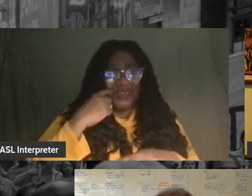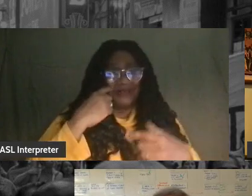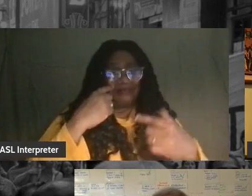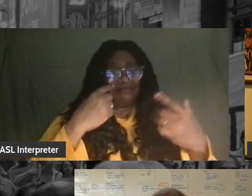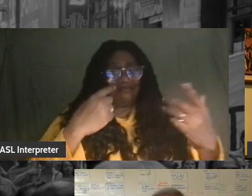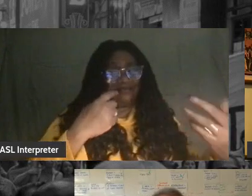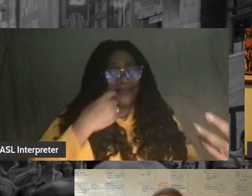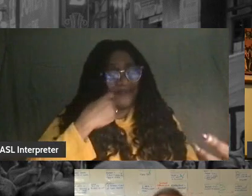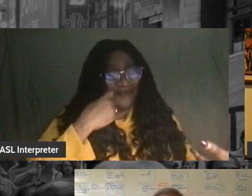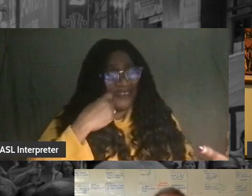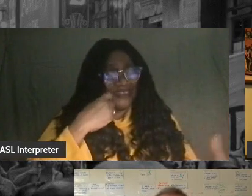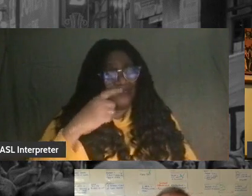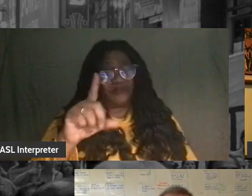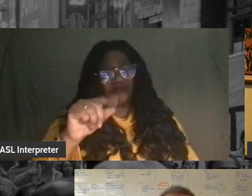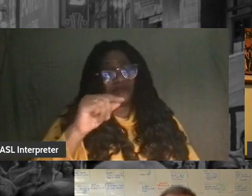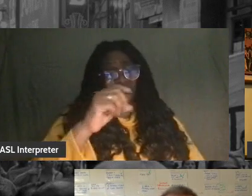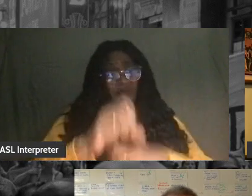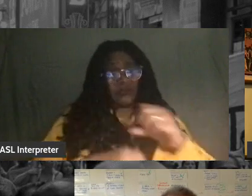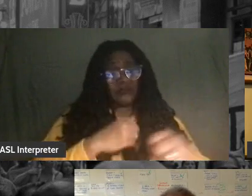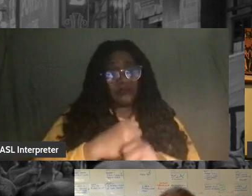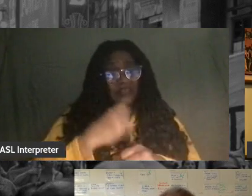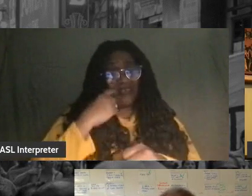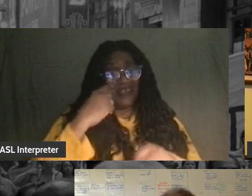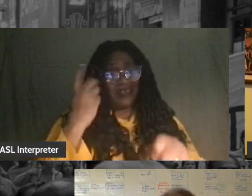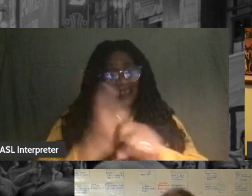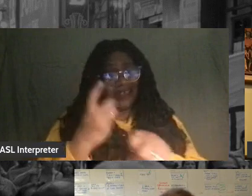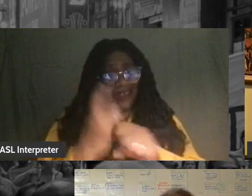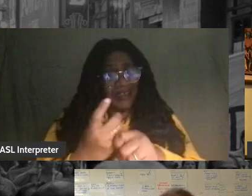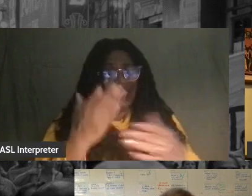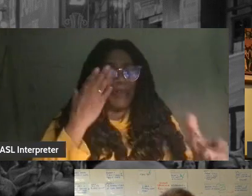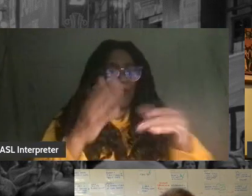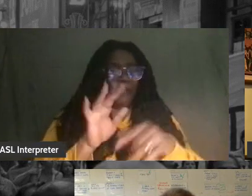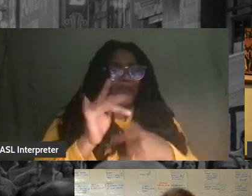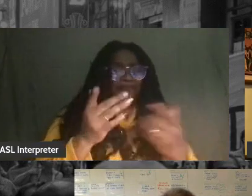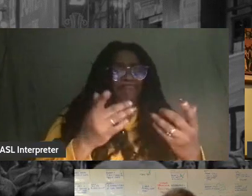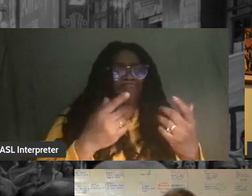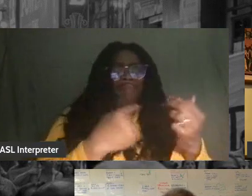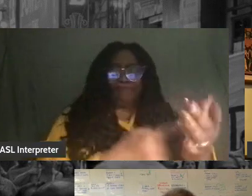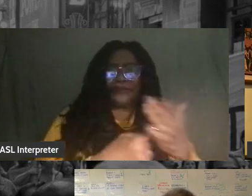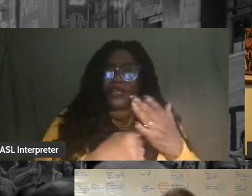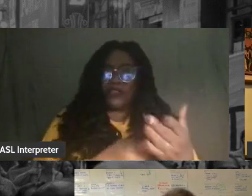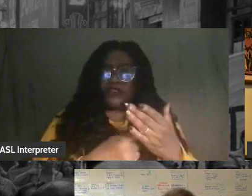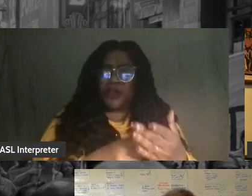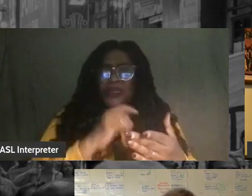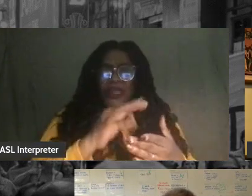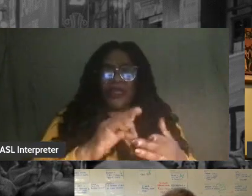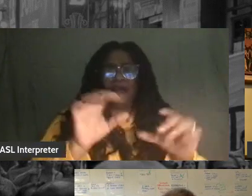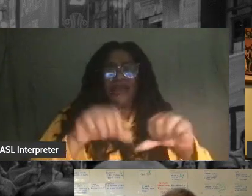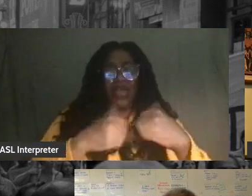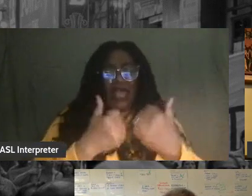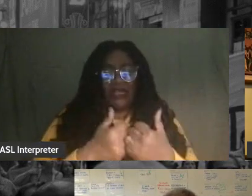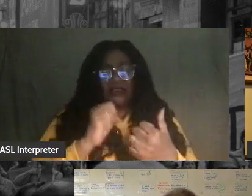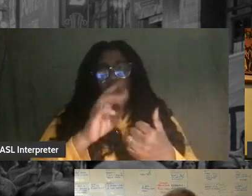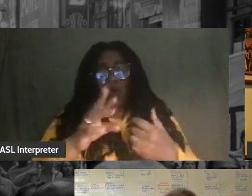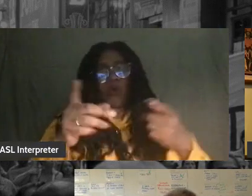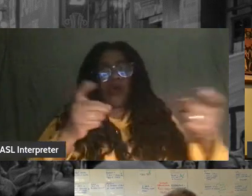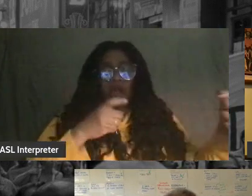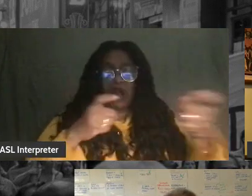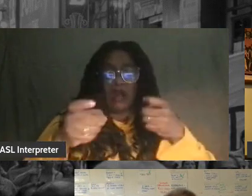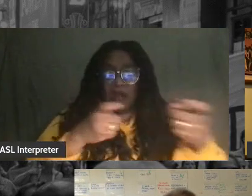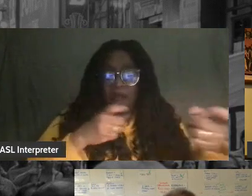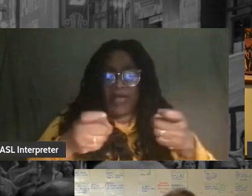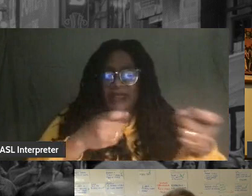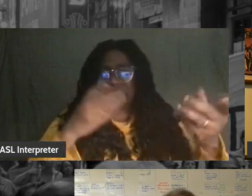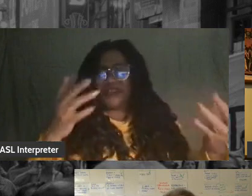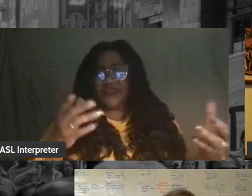you know, 20 years? And perhaps you can touch on, you know, whether or not an agent or manager has opened doors for you and how